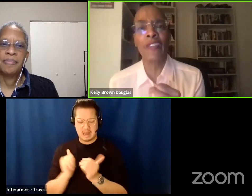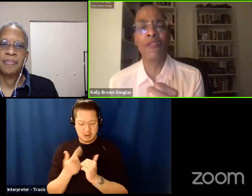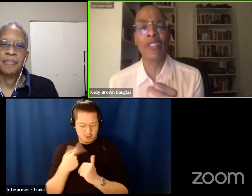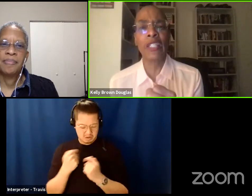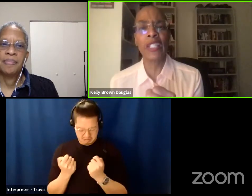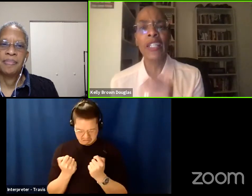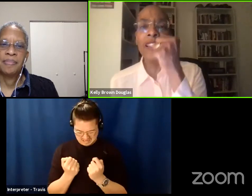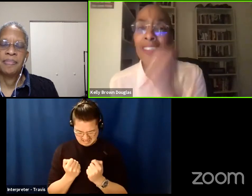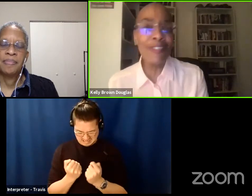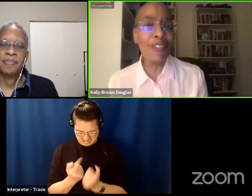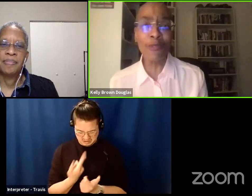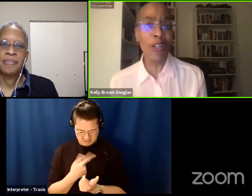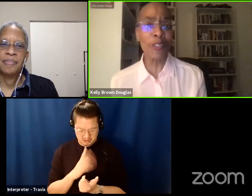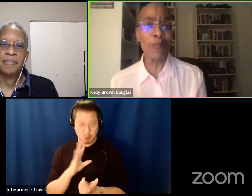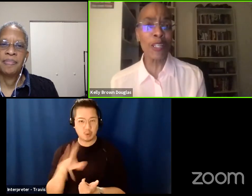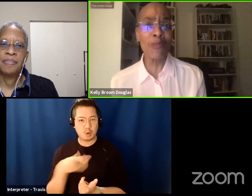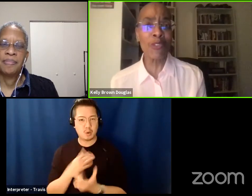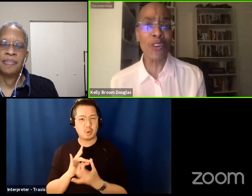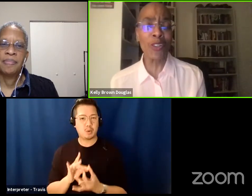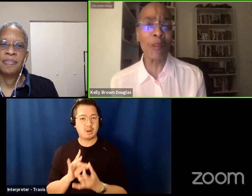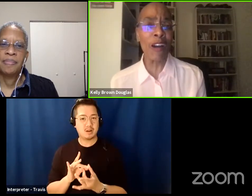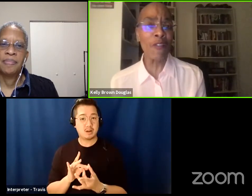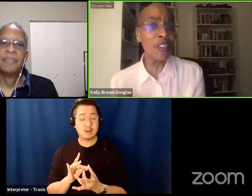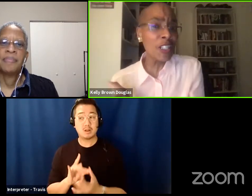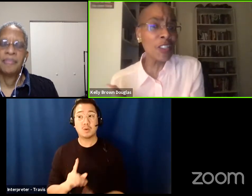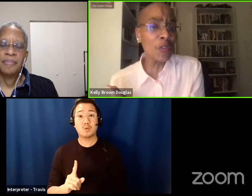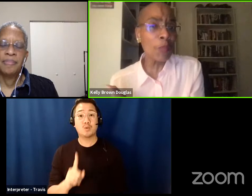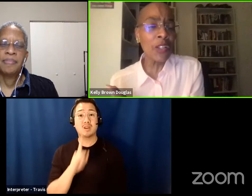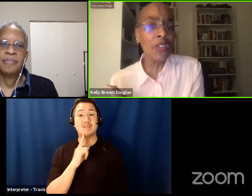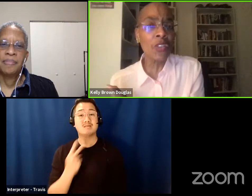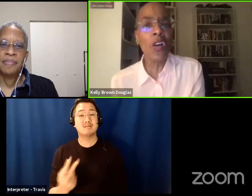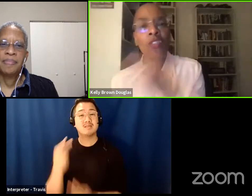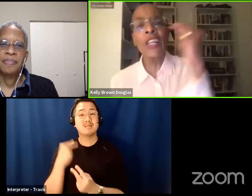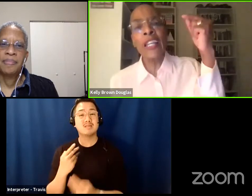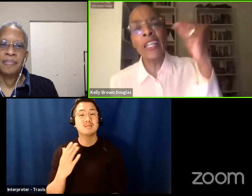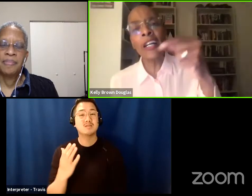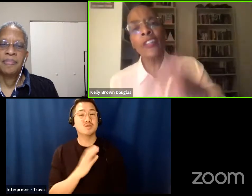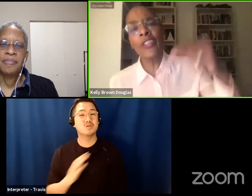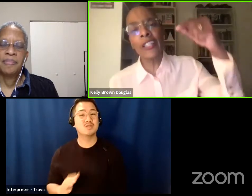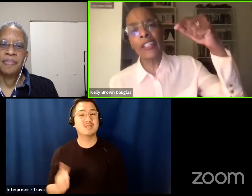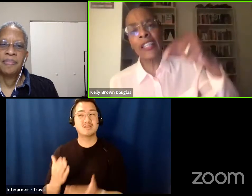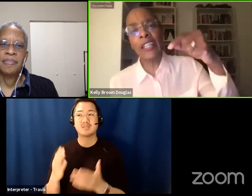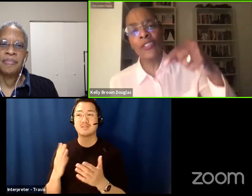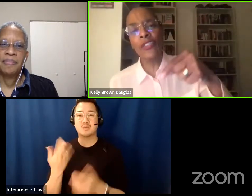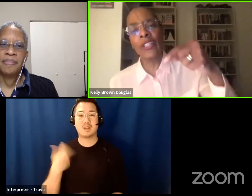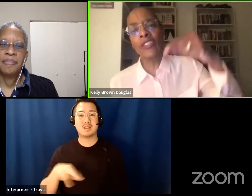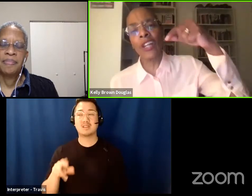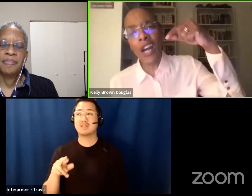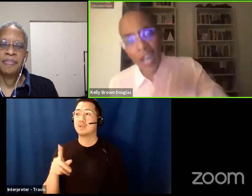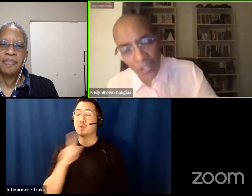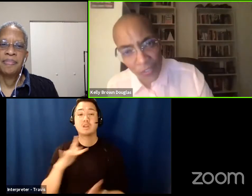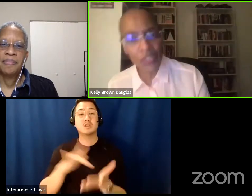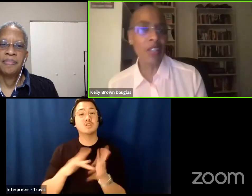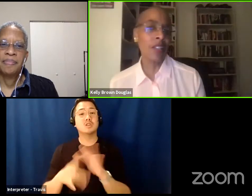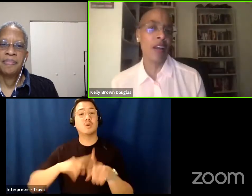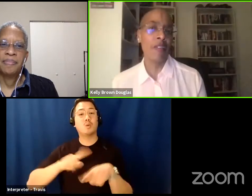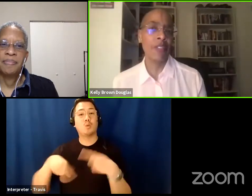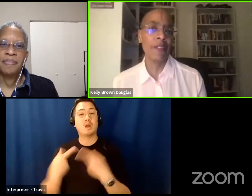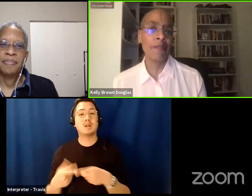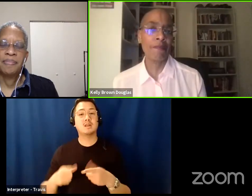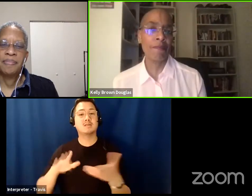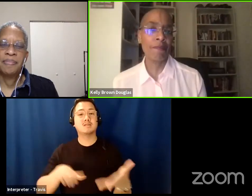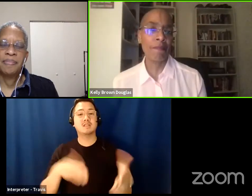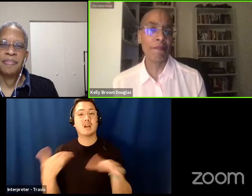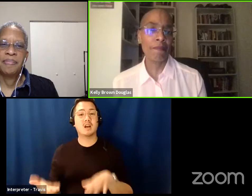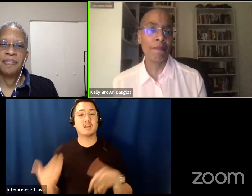Christian faith tradition, this is what to me it was all about for Jesus being on the cross. He entered into utter